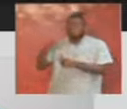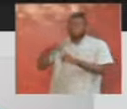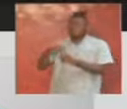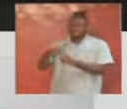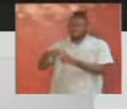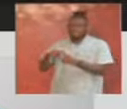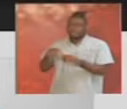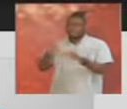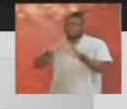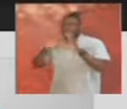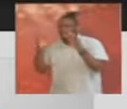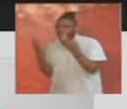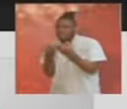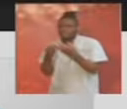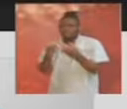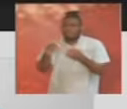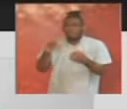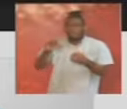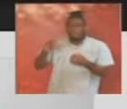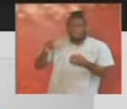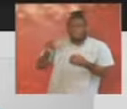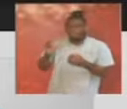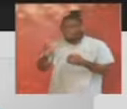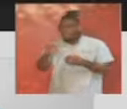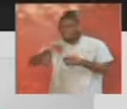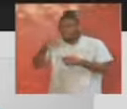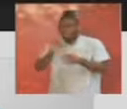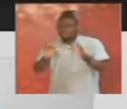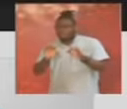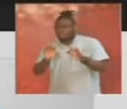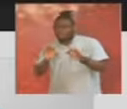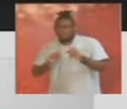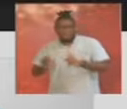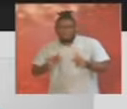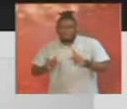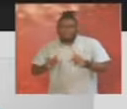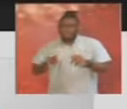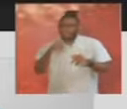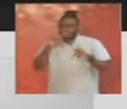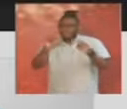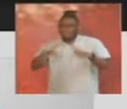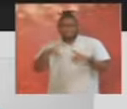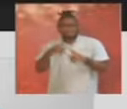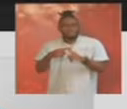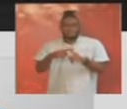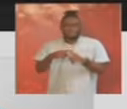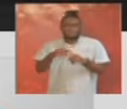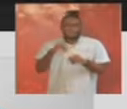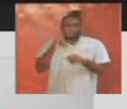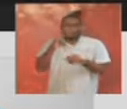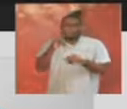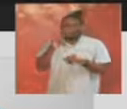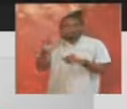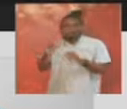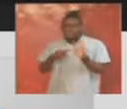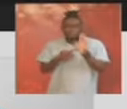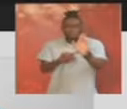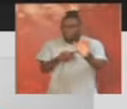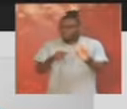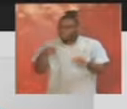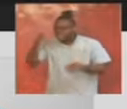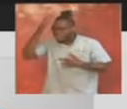had no symptoms. So I just highlight this in order to remind persons that persons may